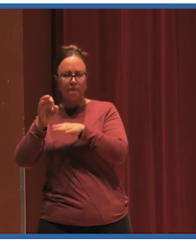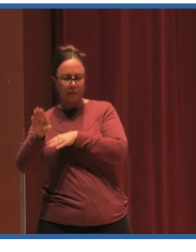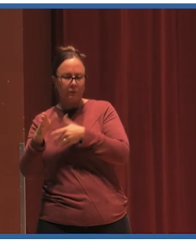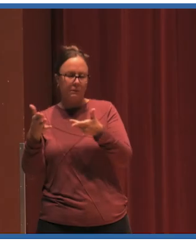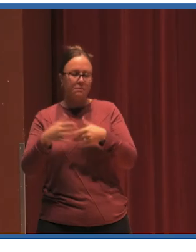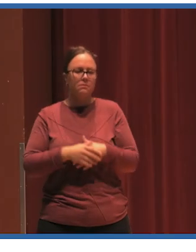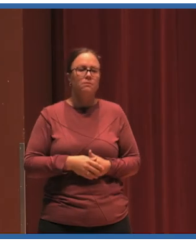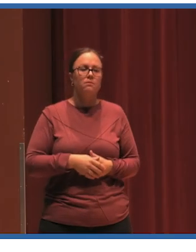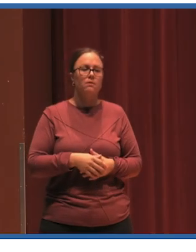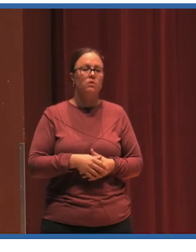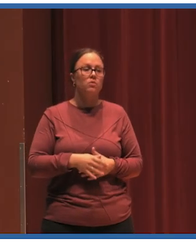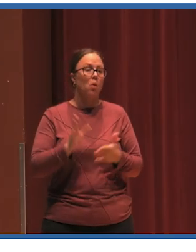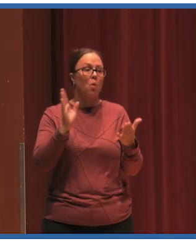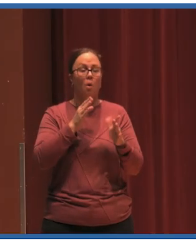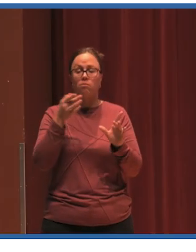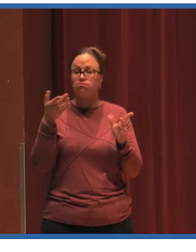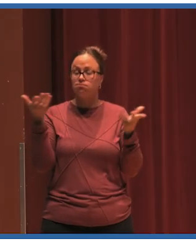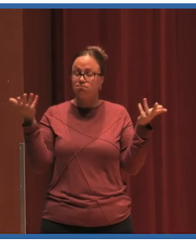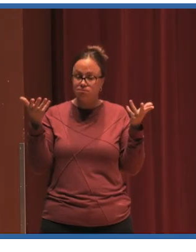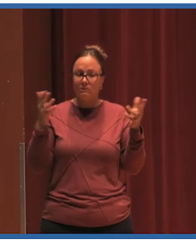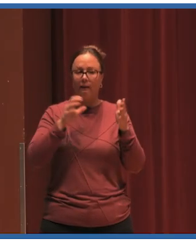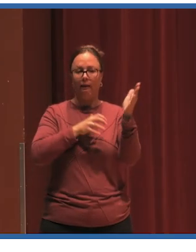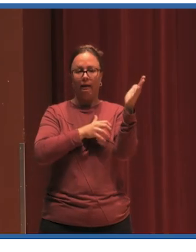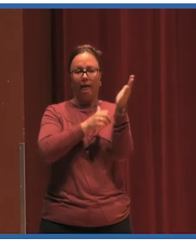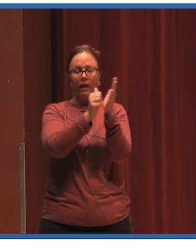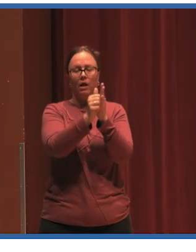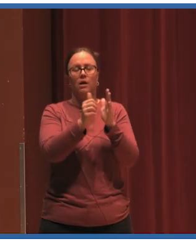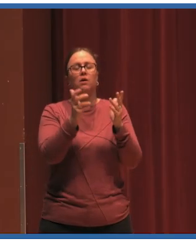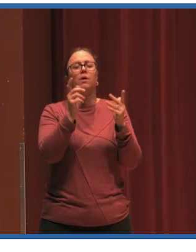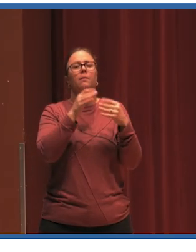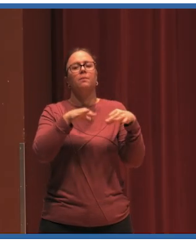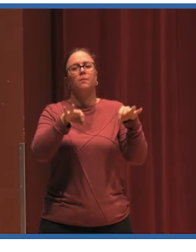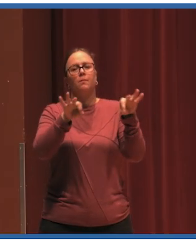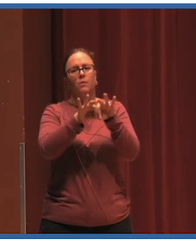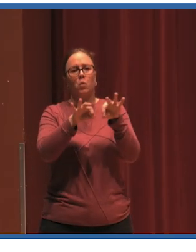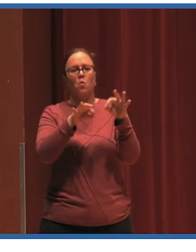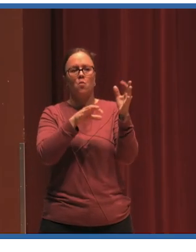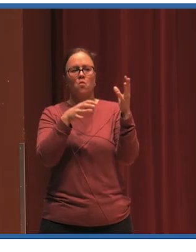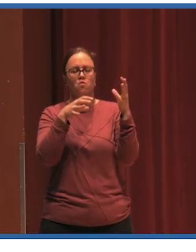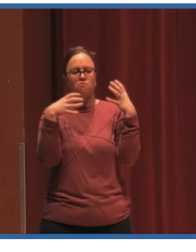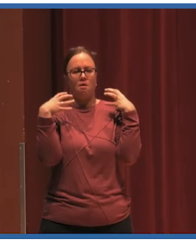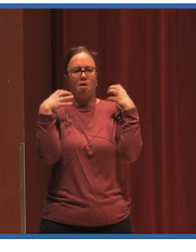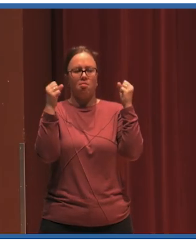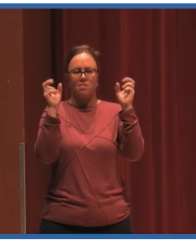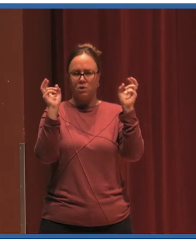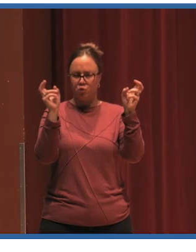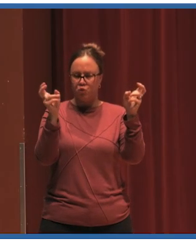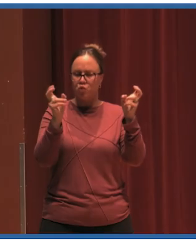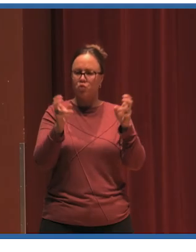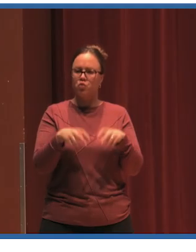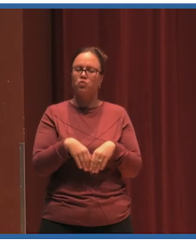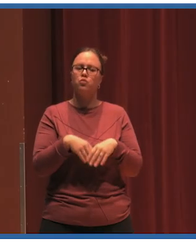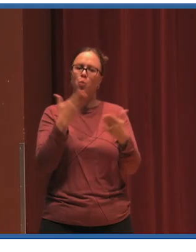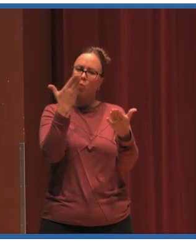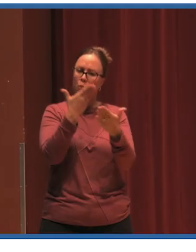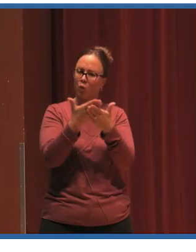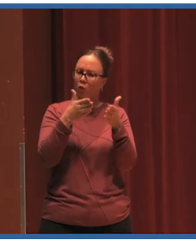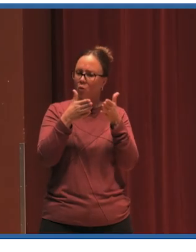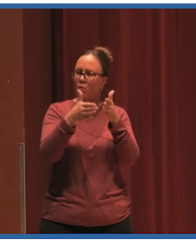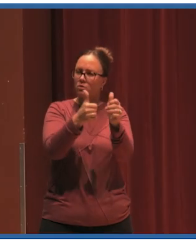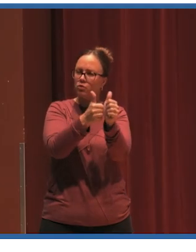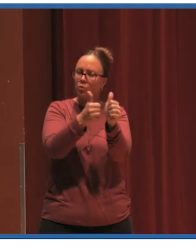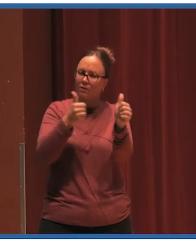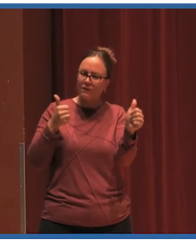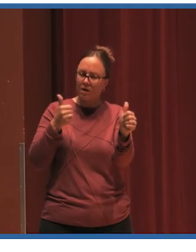So our main takeaways is that cancer is a very important health issue facing your county. There are proven ways to prevent cancer and find it early. You